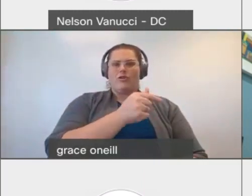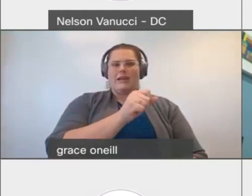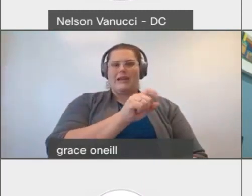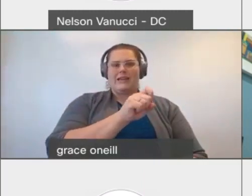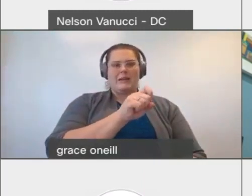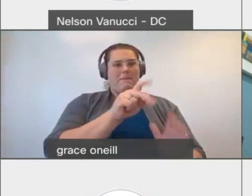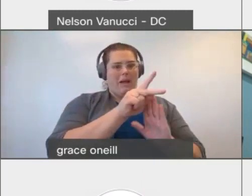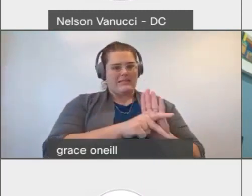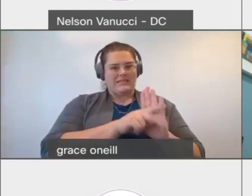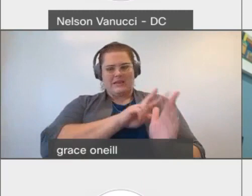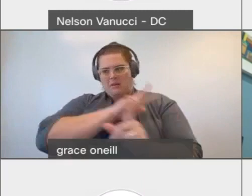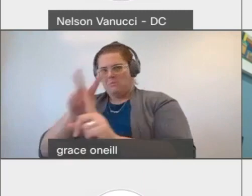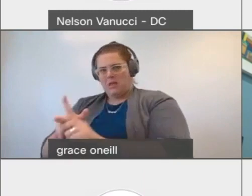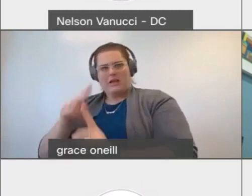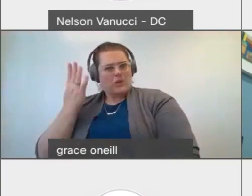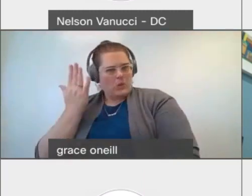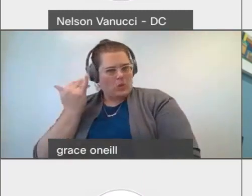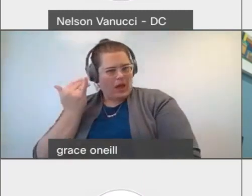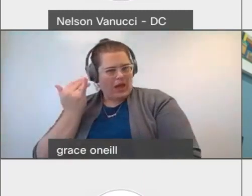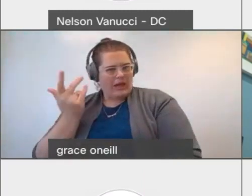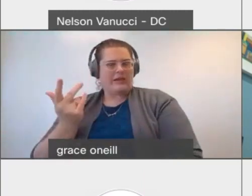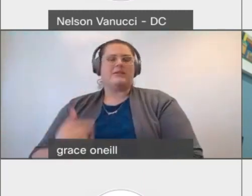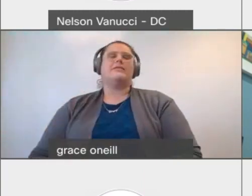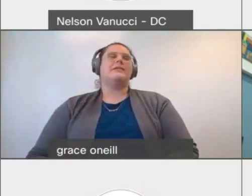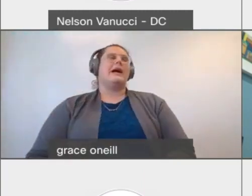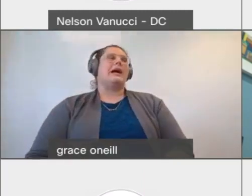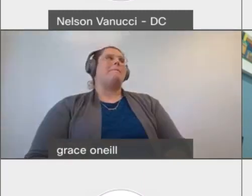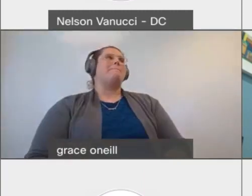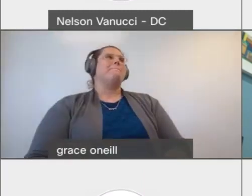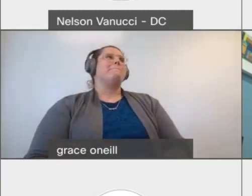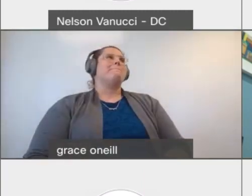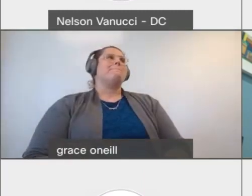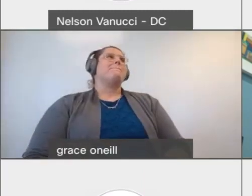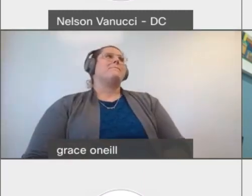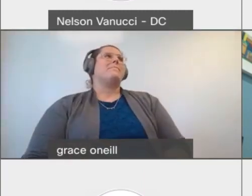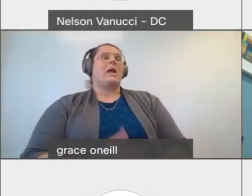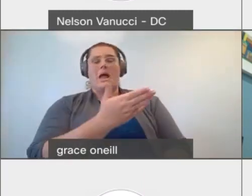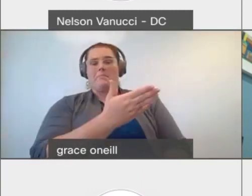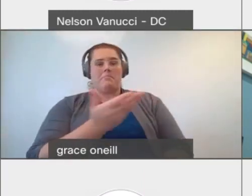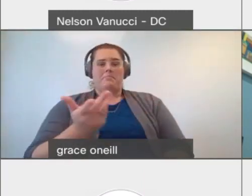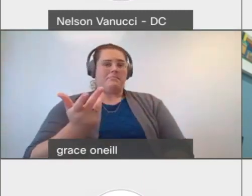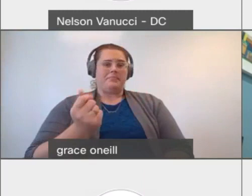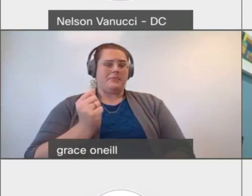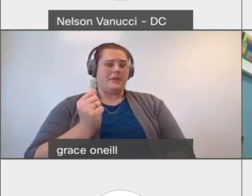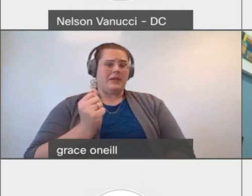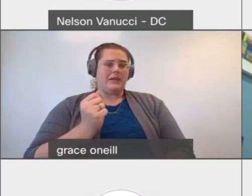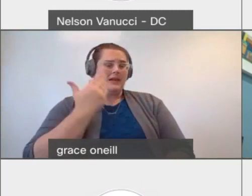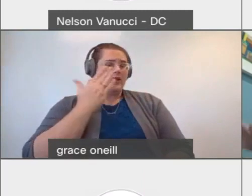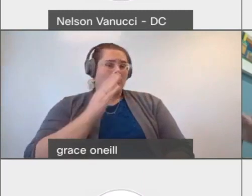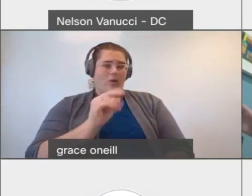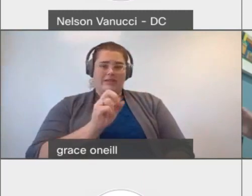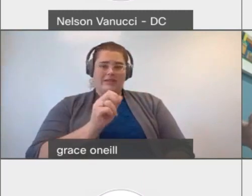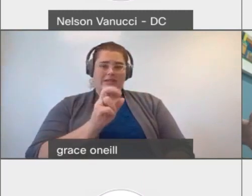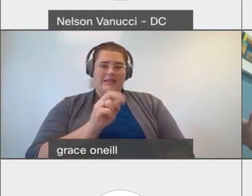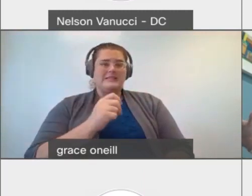And I don't know if that's something you can respond to here, Nelson, or just take that away as a comment, because I do think understanding